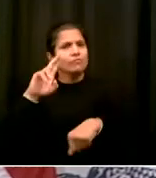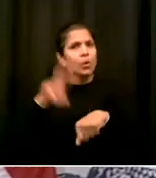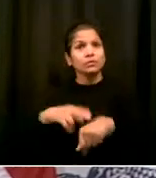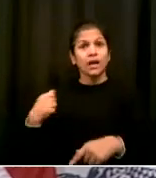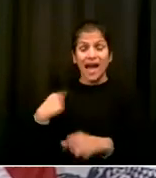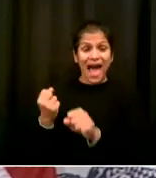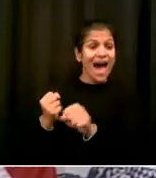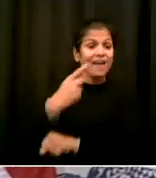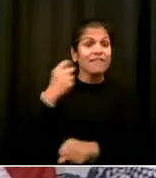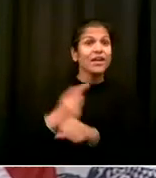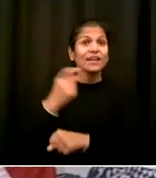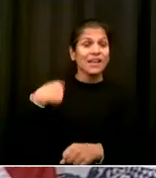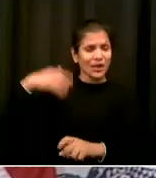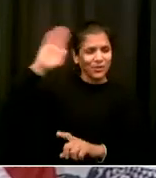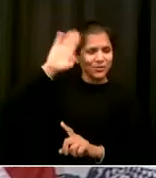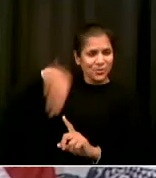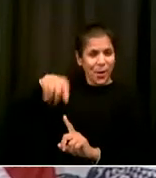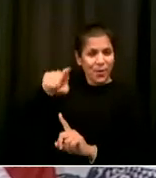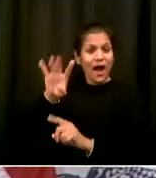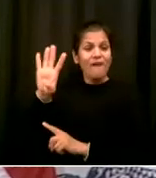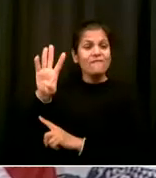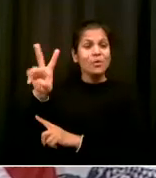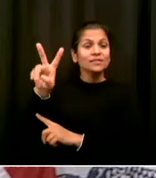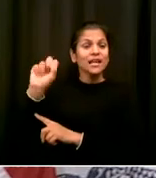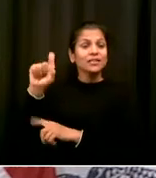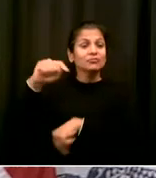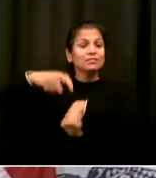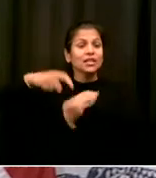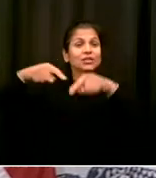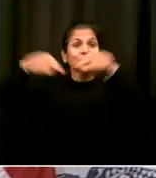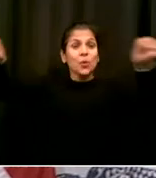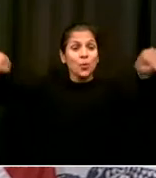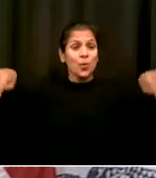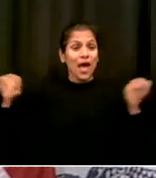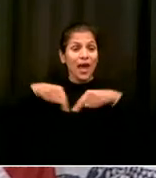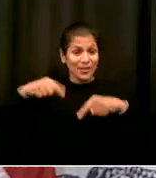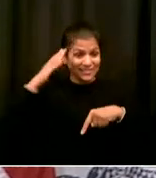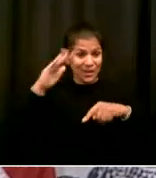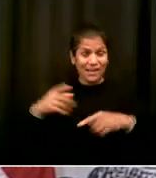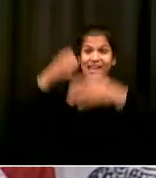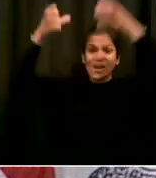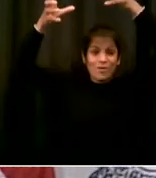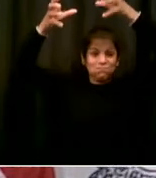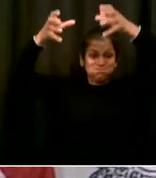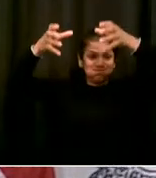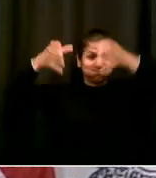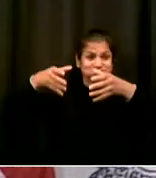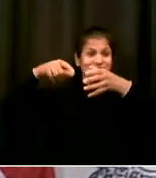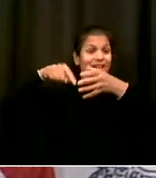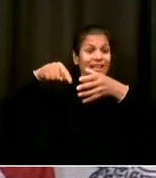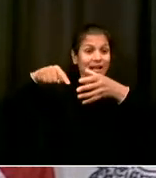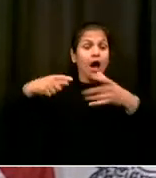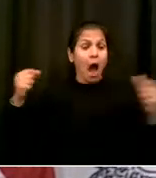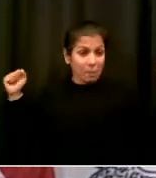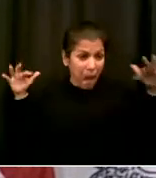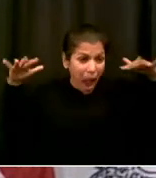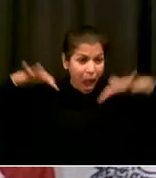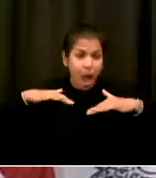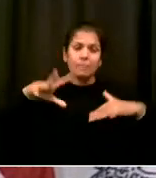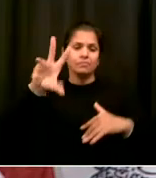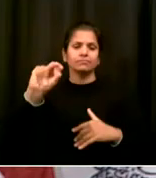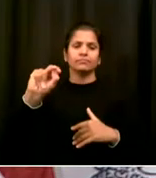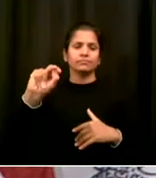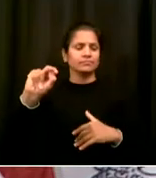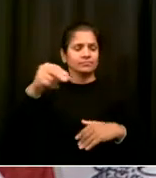the most moving New Year's Eve. Everyone watch on television. Don't go down there. Watch from home. But it's going to be powerful. And